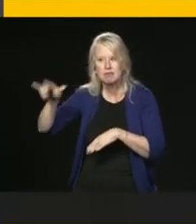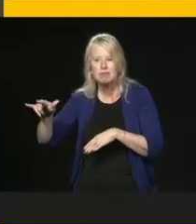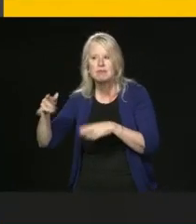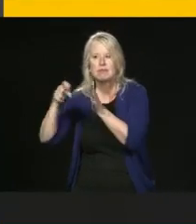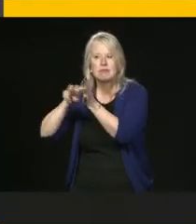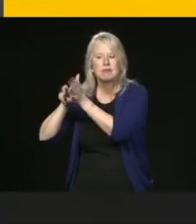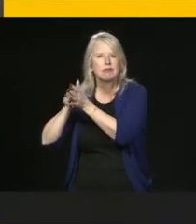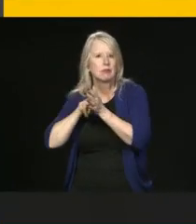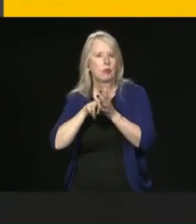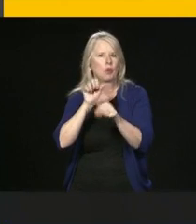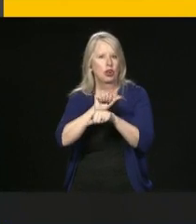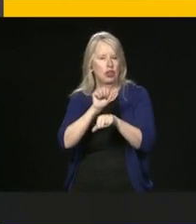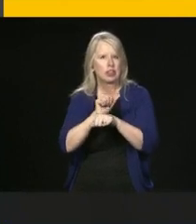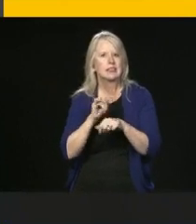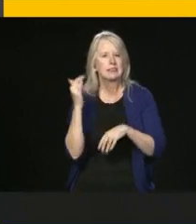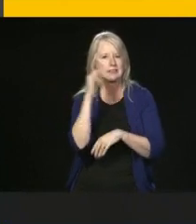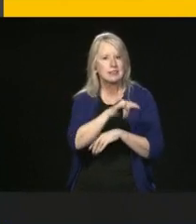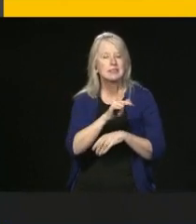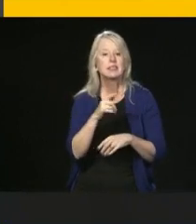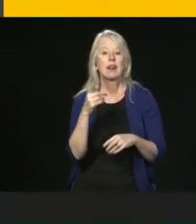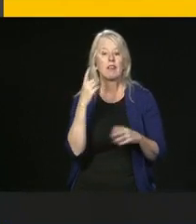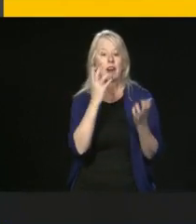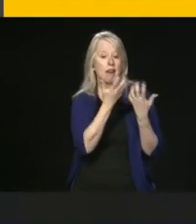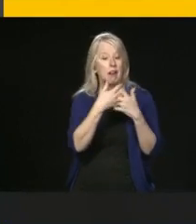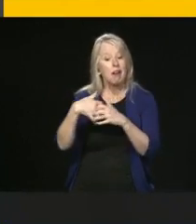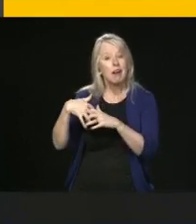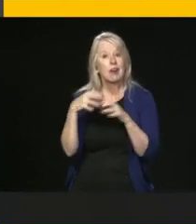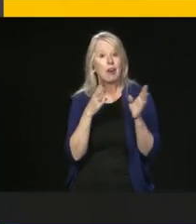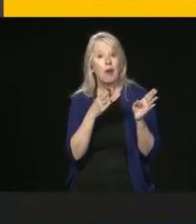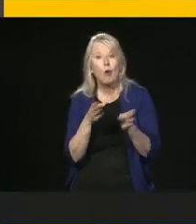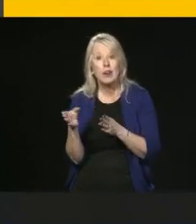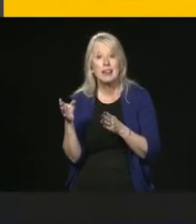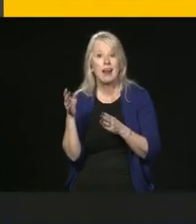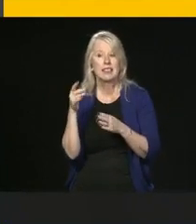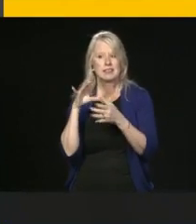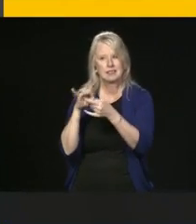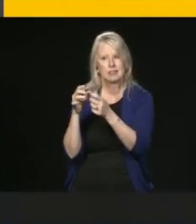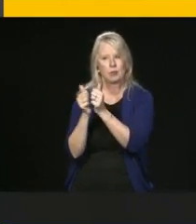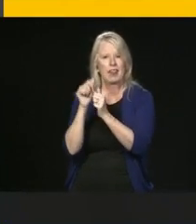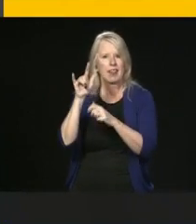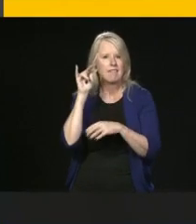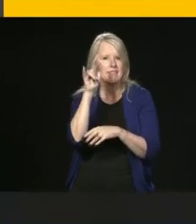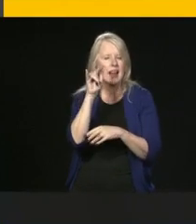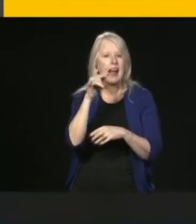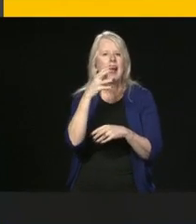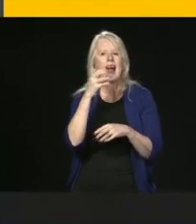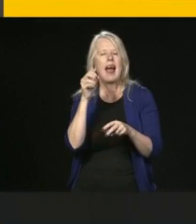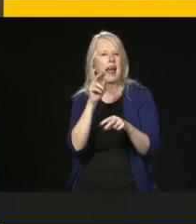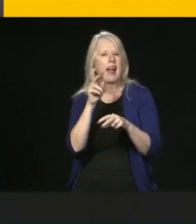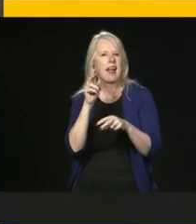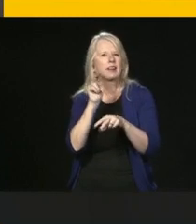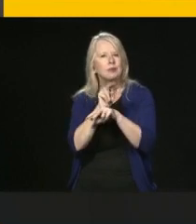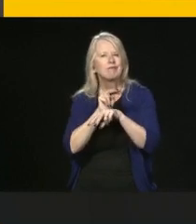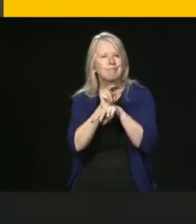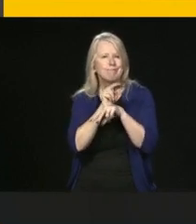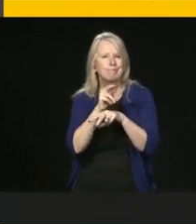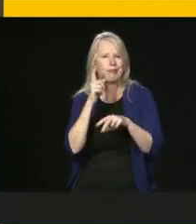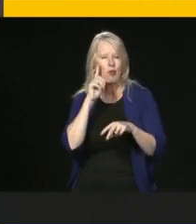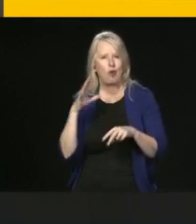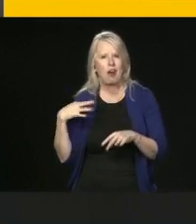the logistic around the flight and the supervision of the application of the